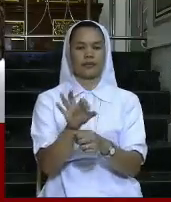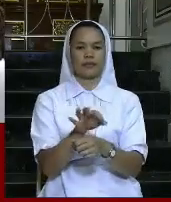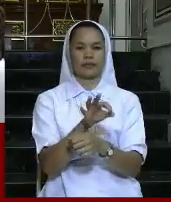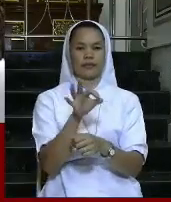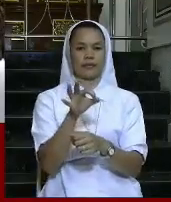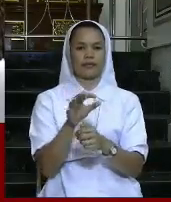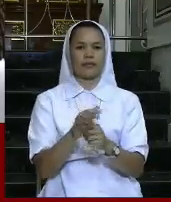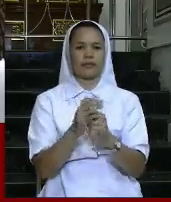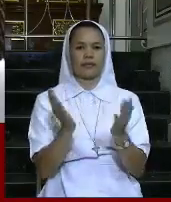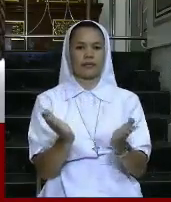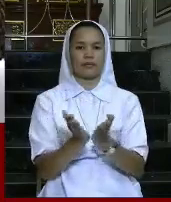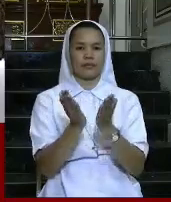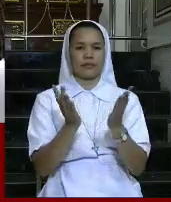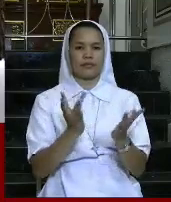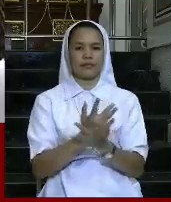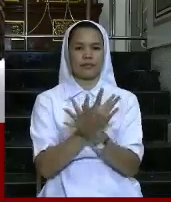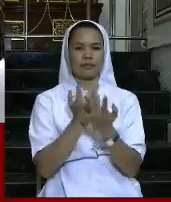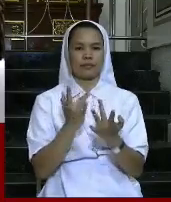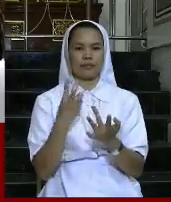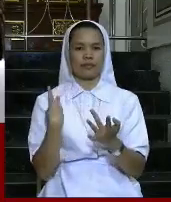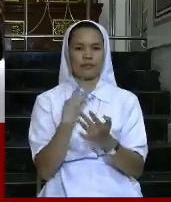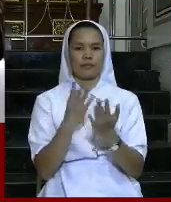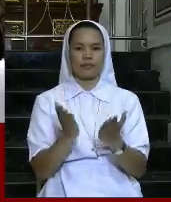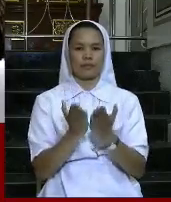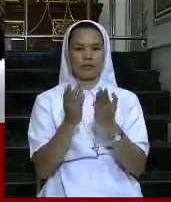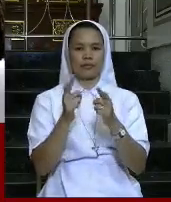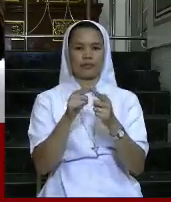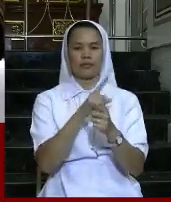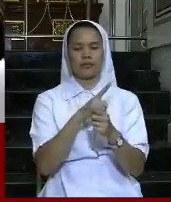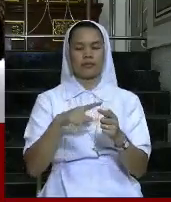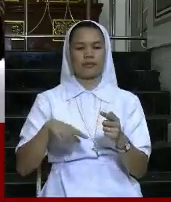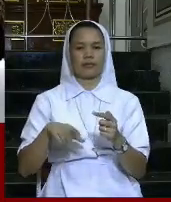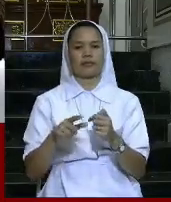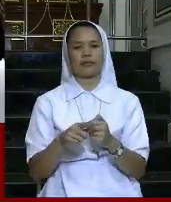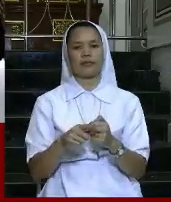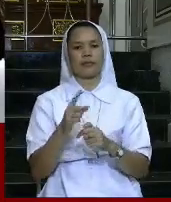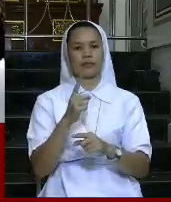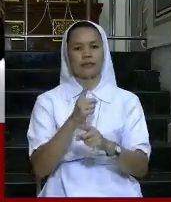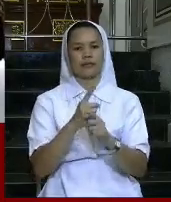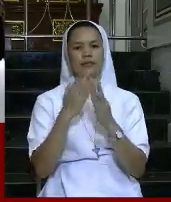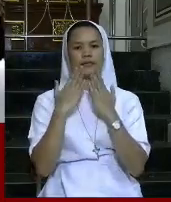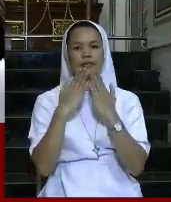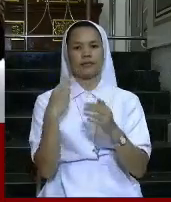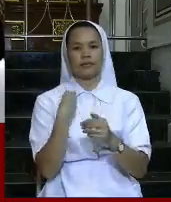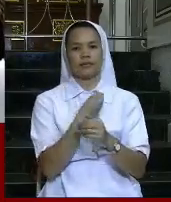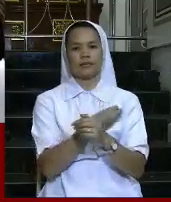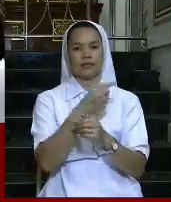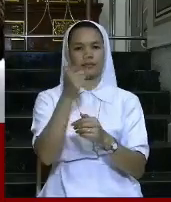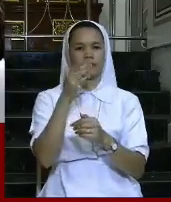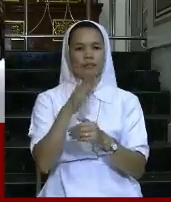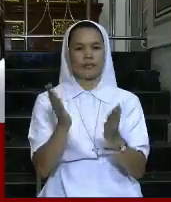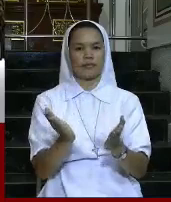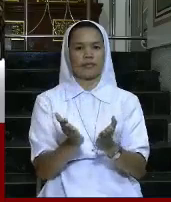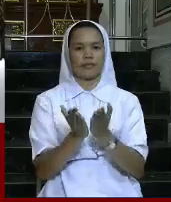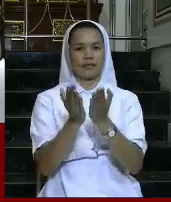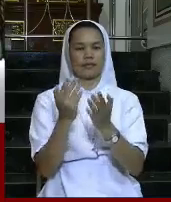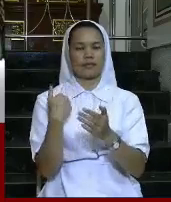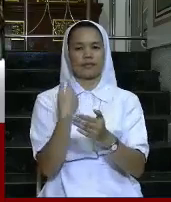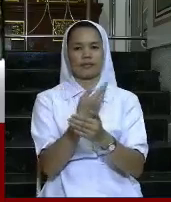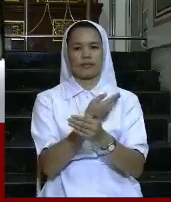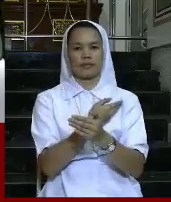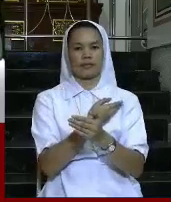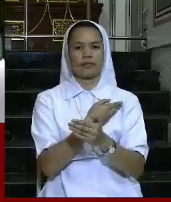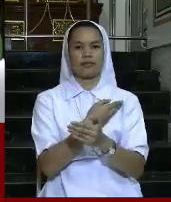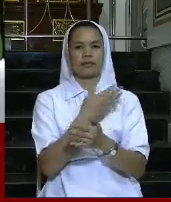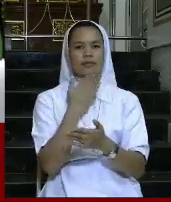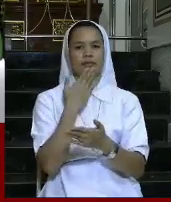with your spirit. Lift up your hearts. We lift them up to the Lord. Let us give thanks to the Lord our God. It is right